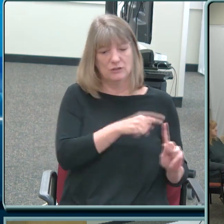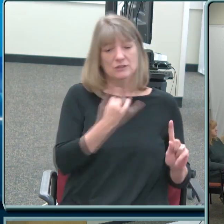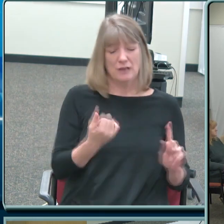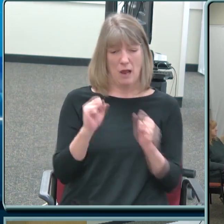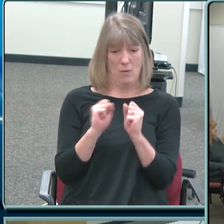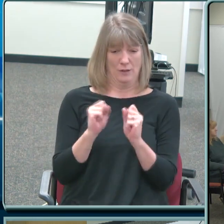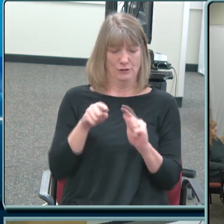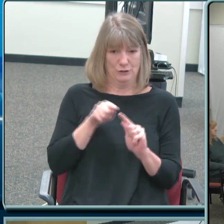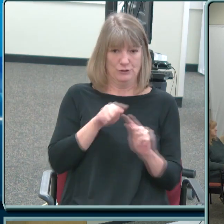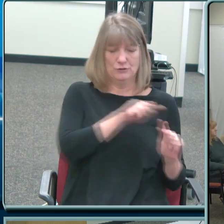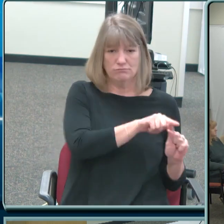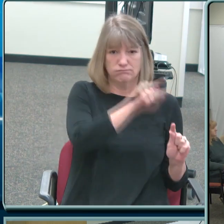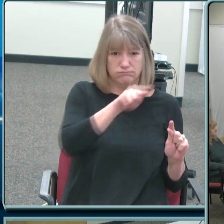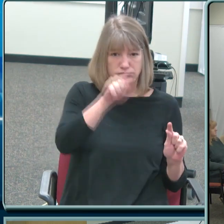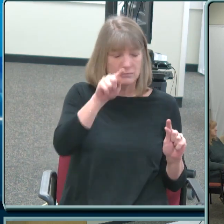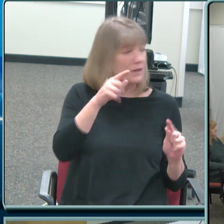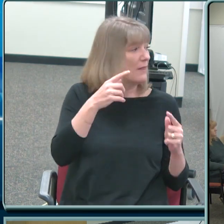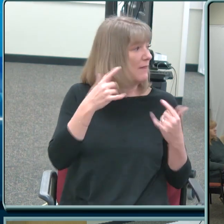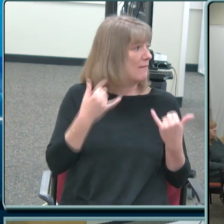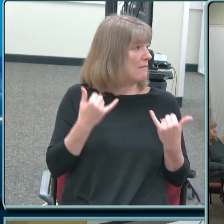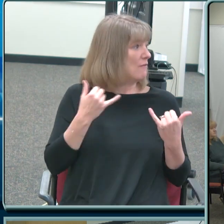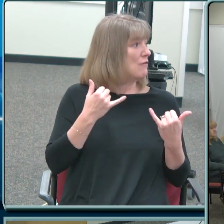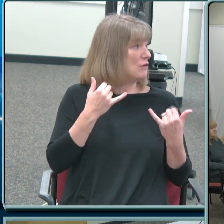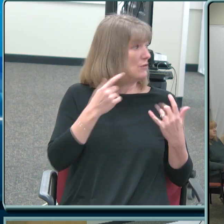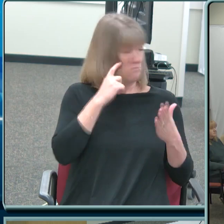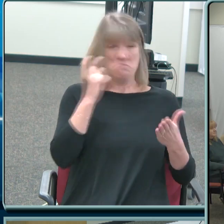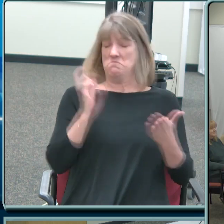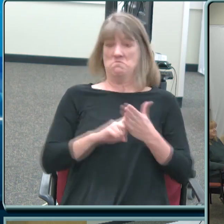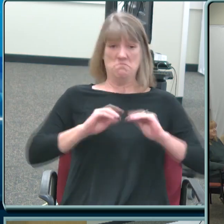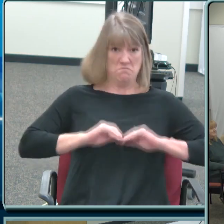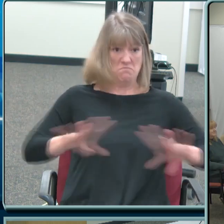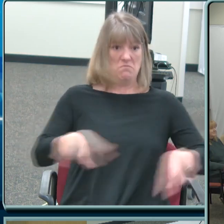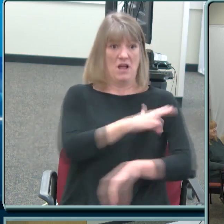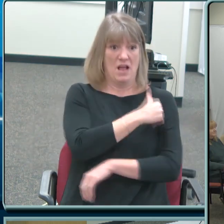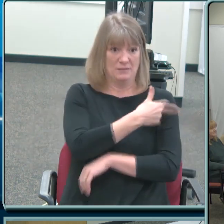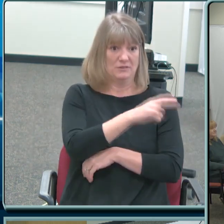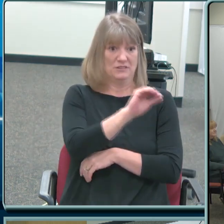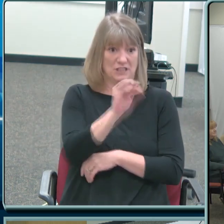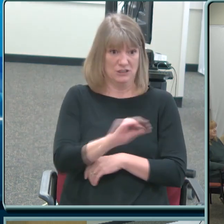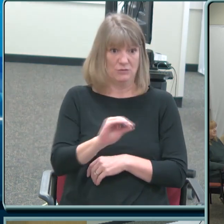winter months. That current season, it pretty well stands out, right? These are hospitalization rates.